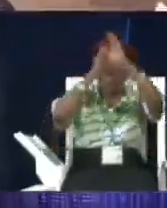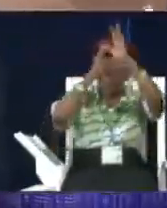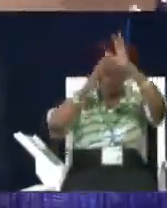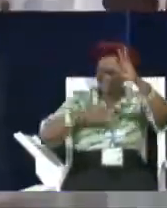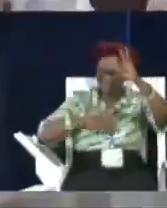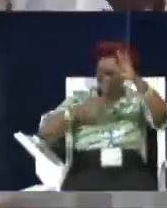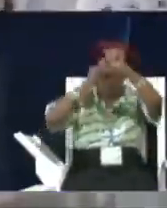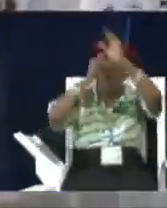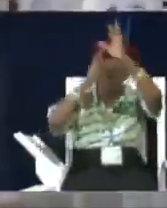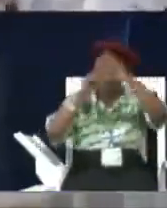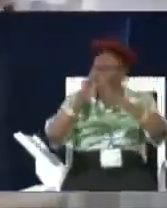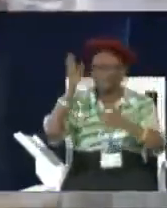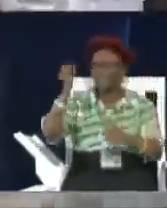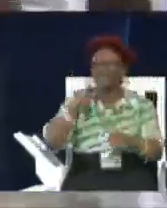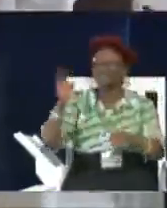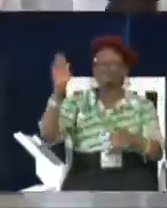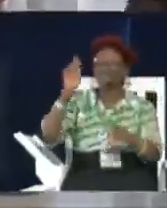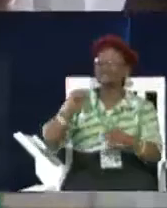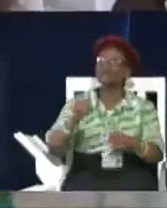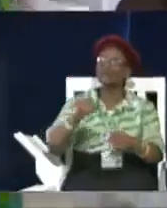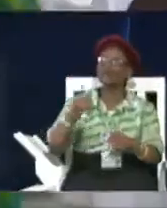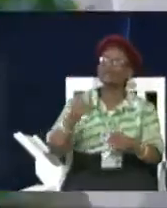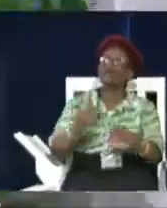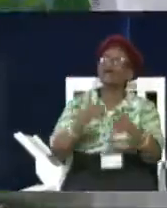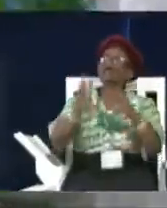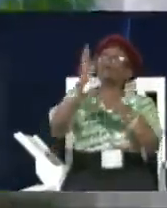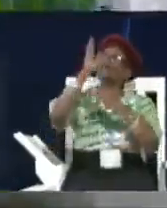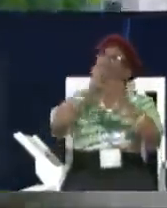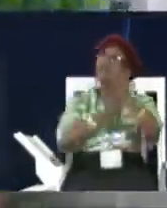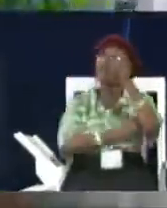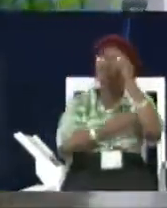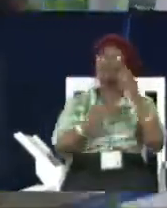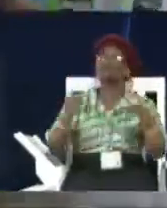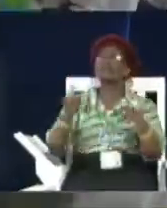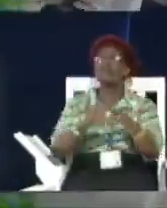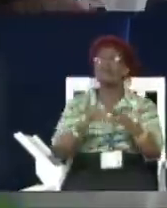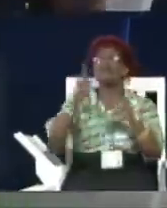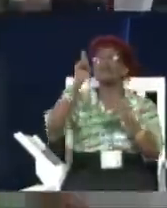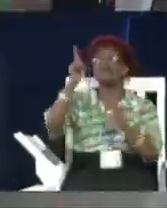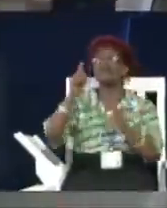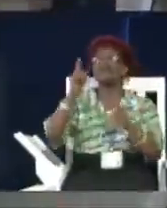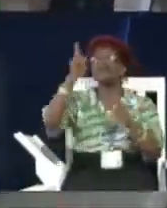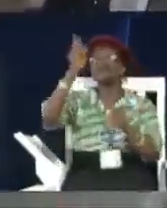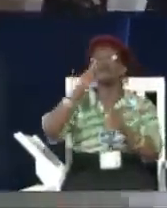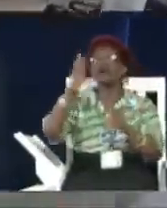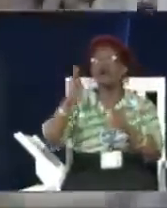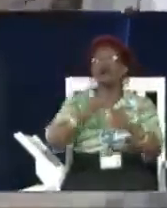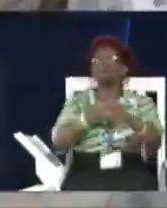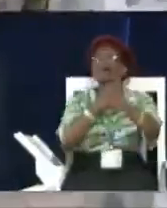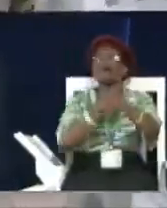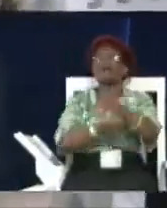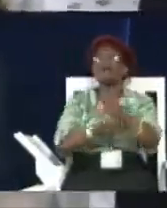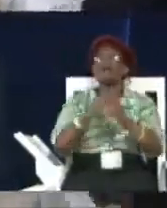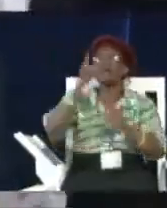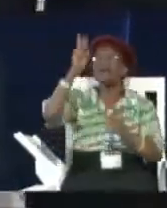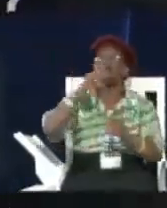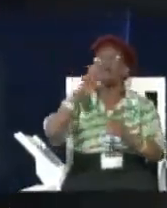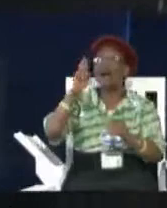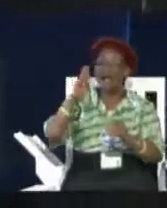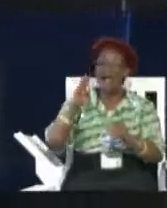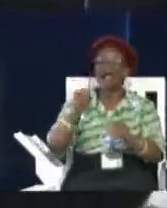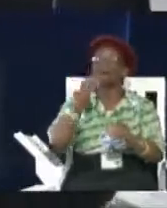Wondrous, glorious, powerful, mighty,